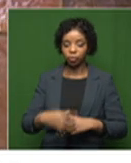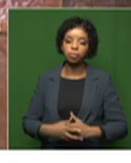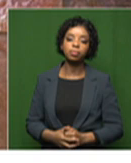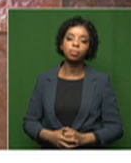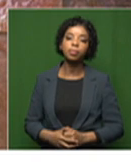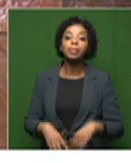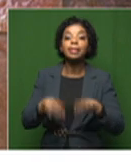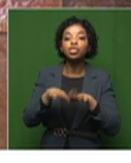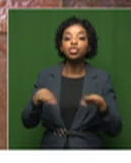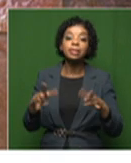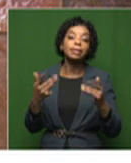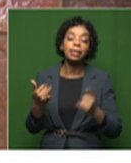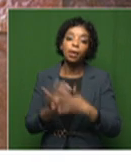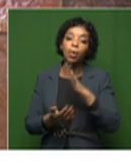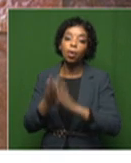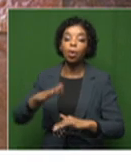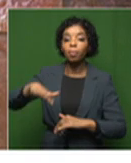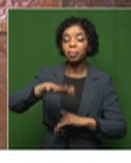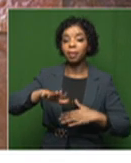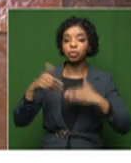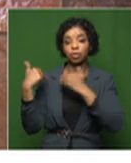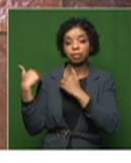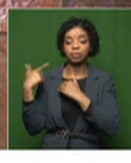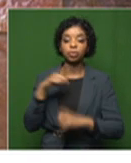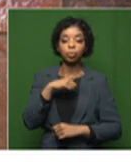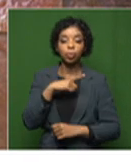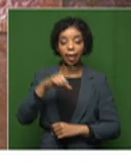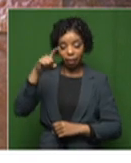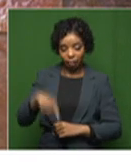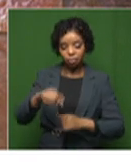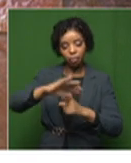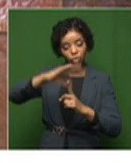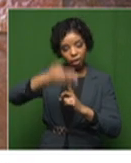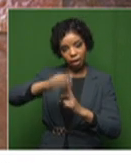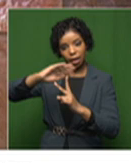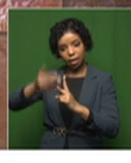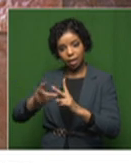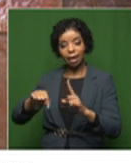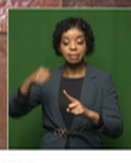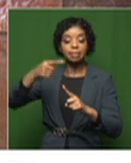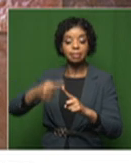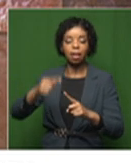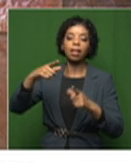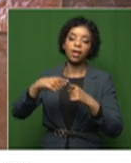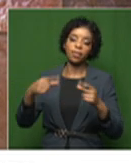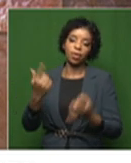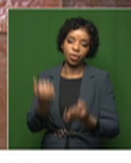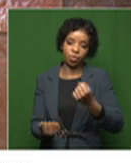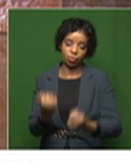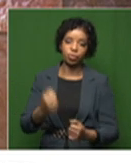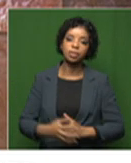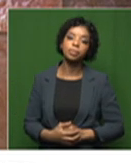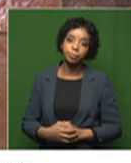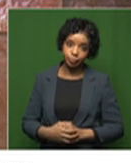the place of safety because they must be protected until the case is finished. So we